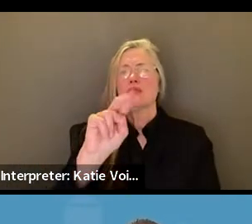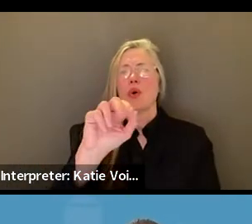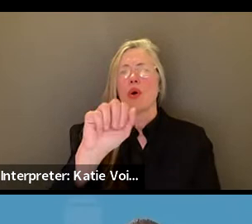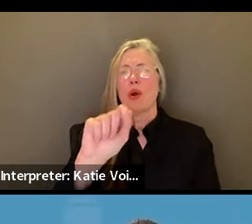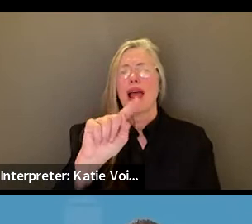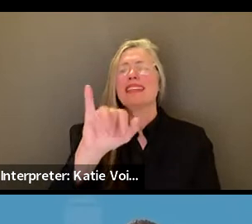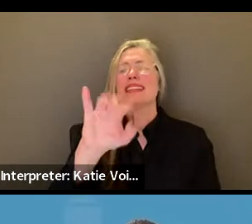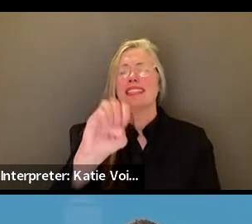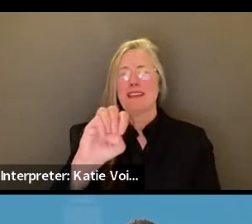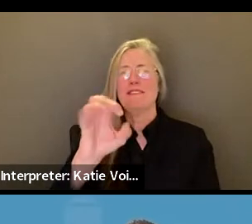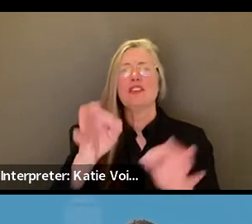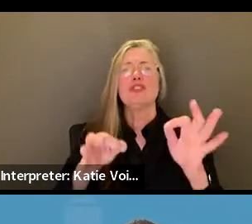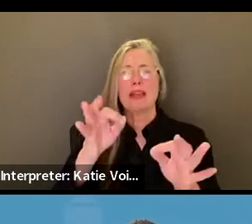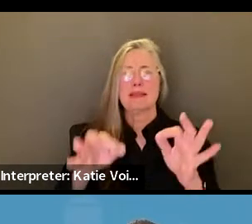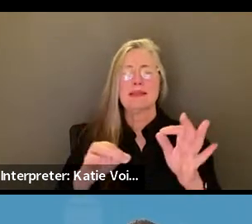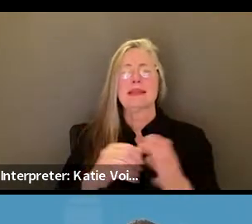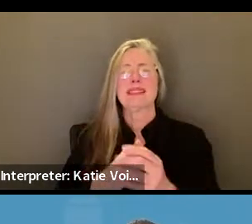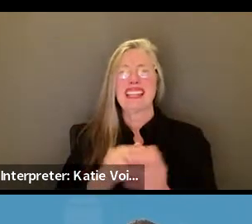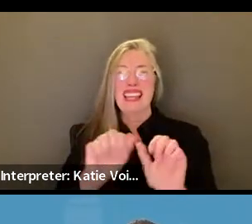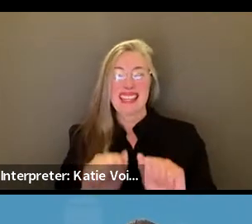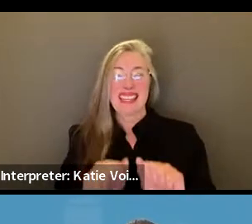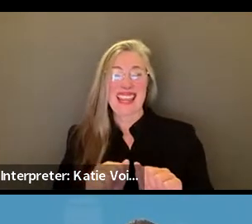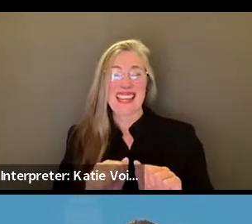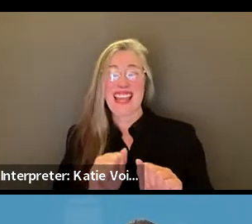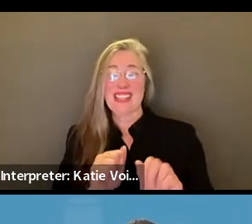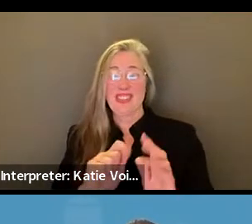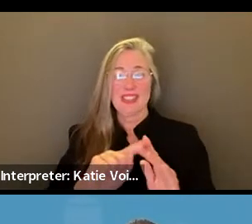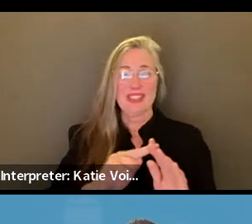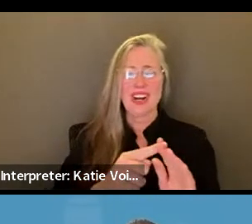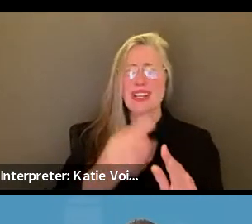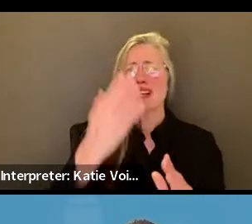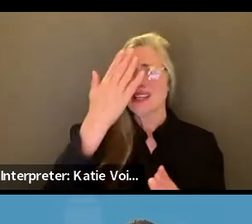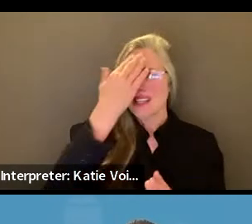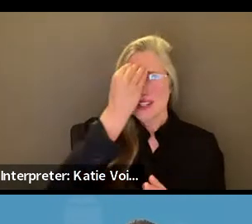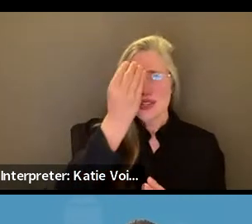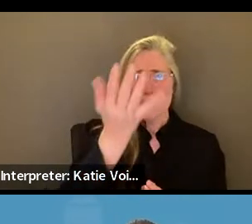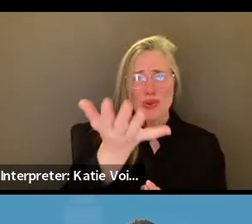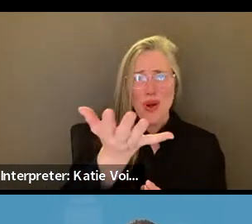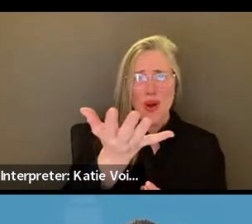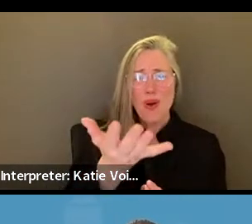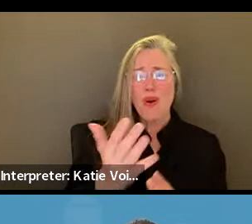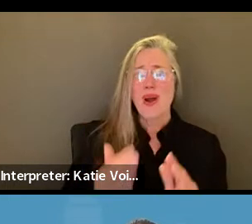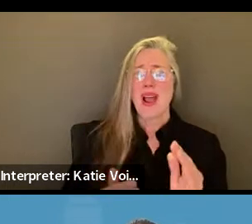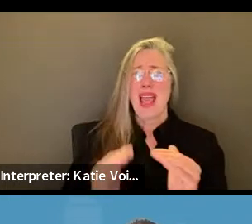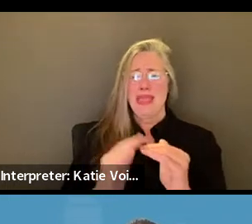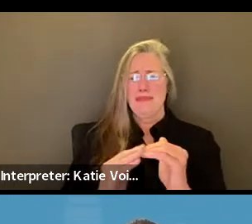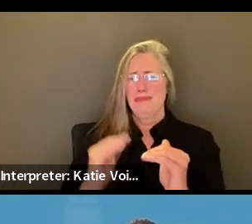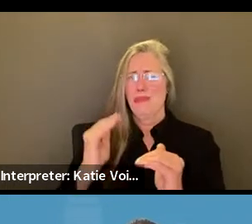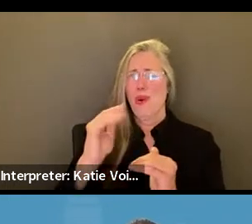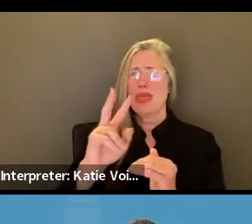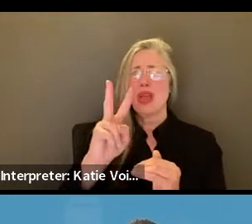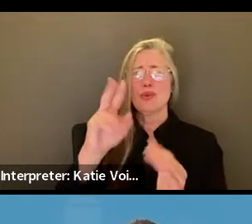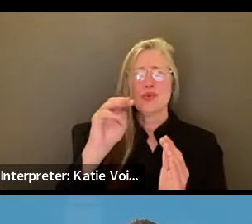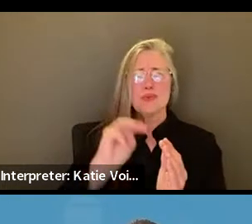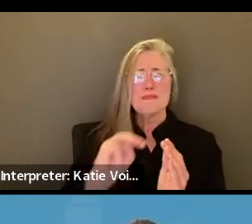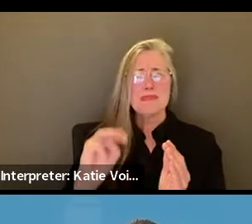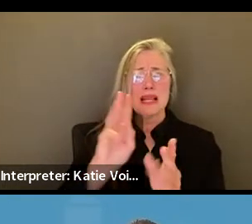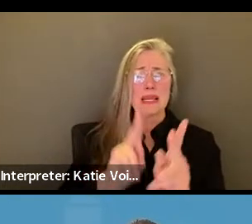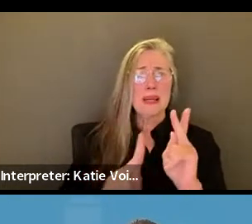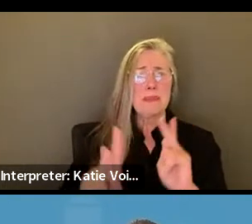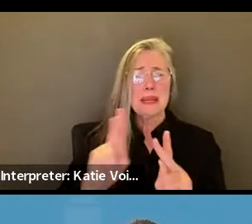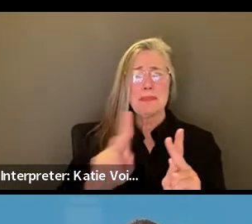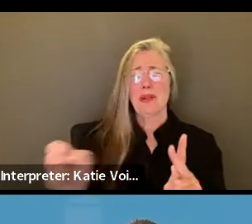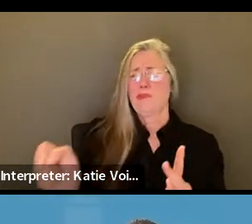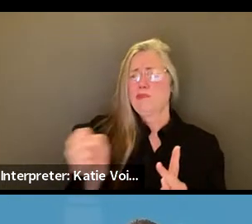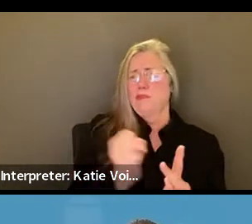perfect. So did everyone know that there are over 2 million people incarcerated in the US